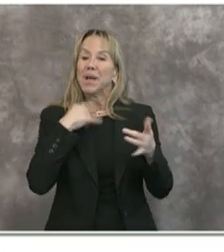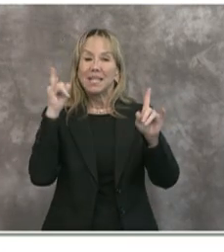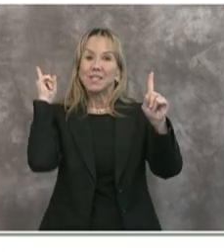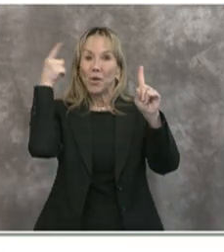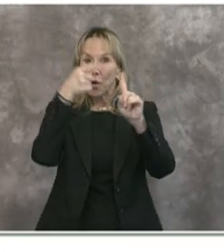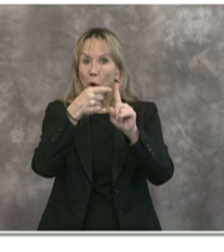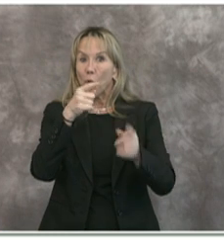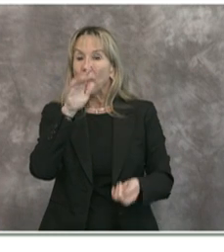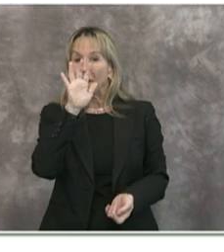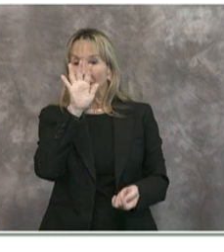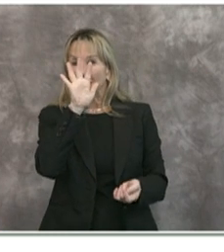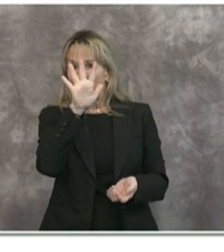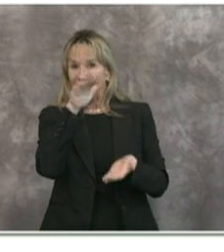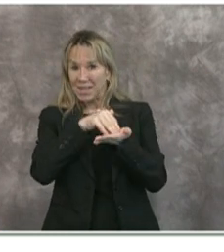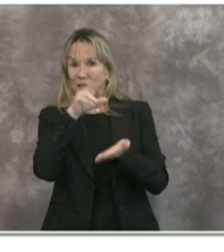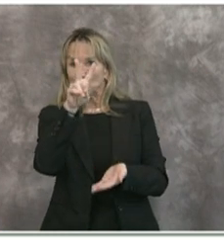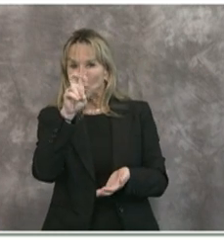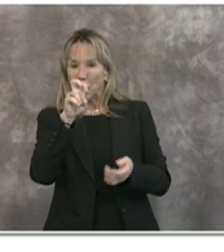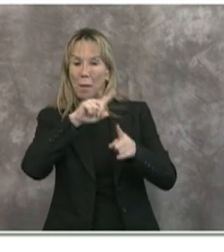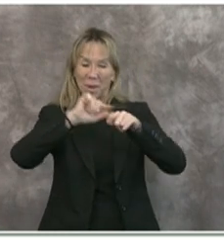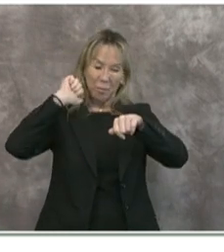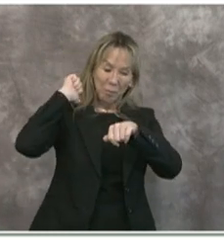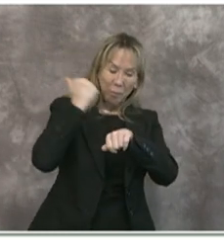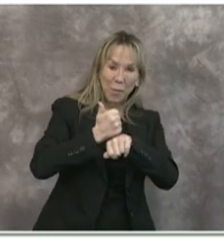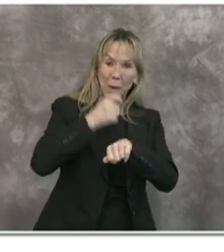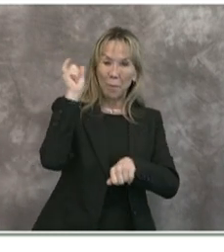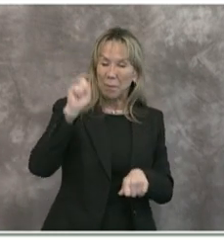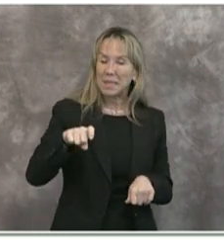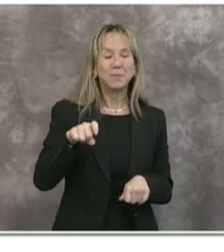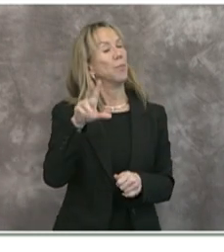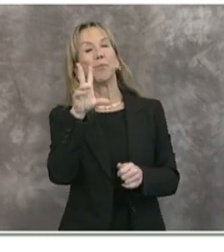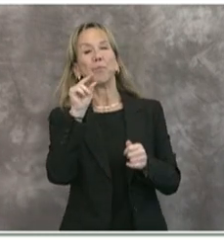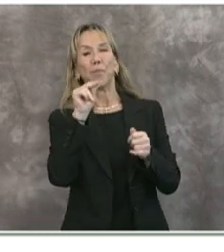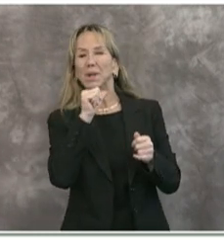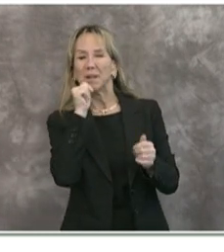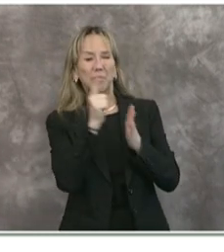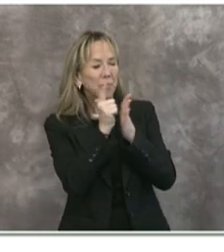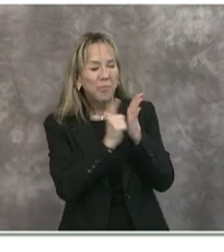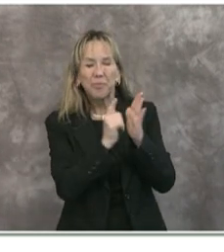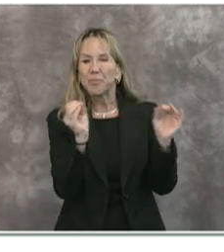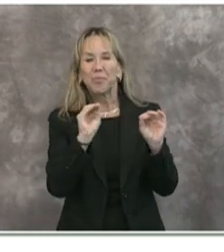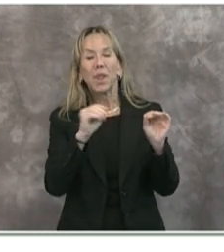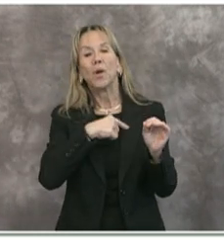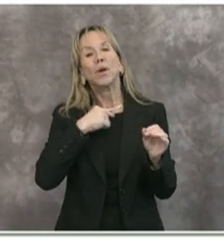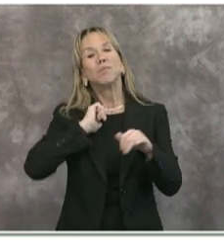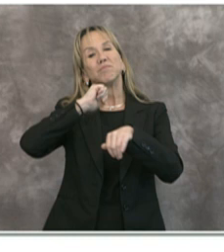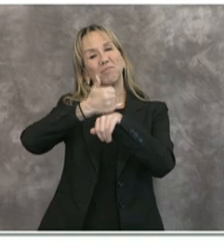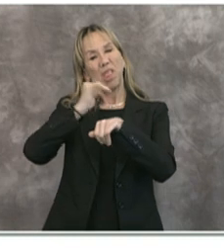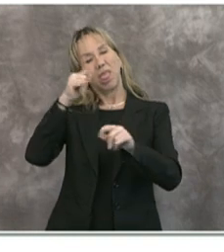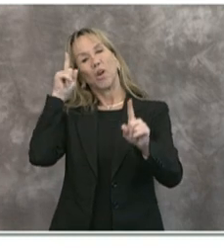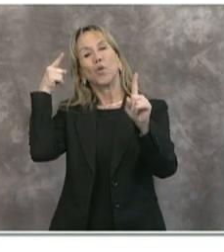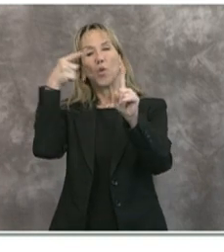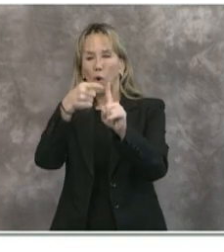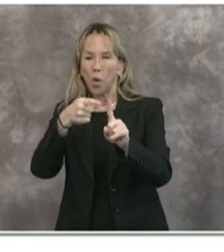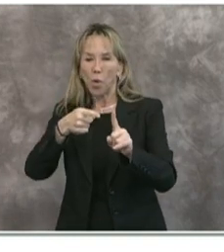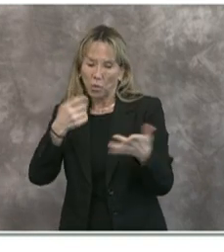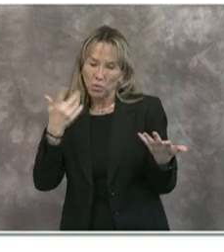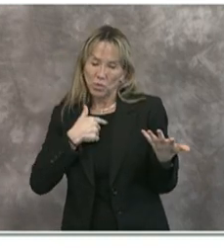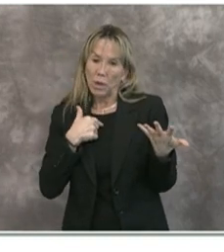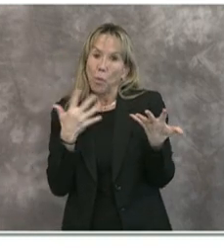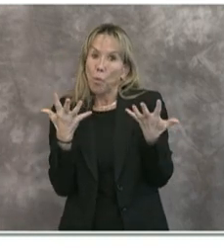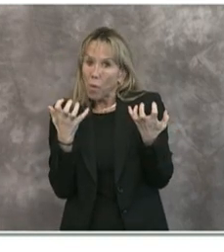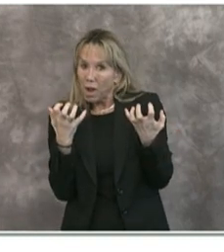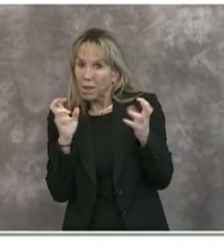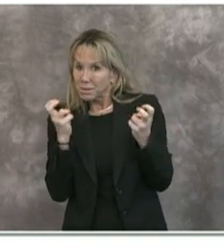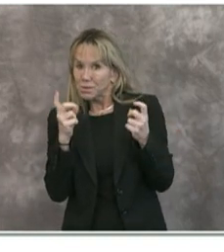of 5,200, but this is not written in statute or in requirements. It is just an initial goal we have set for ourselves as a floor for what we would like to get